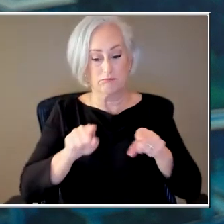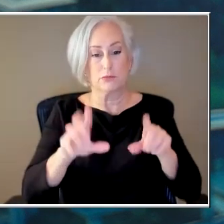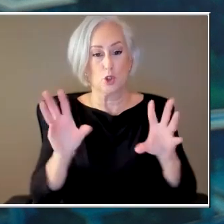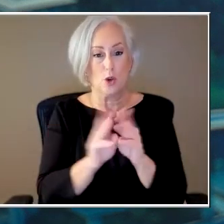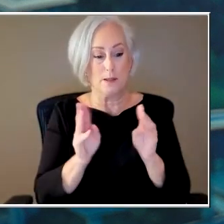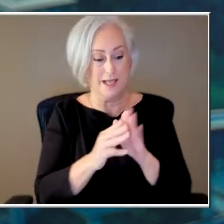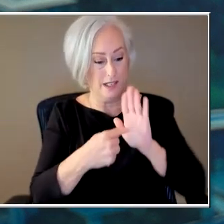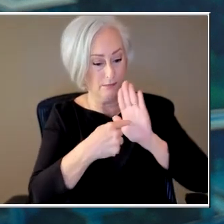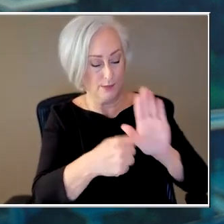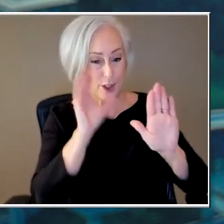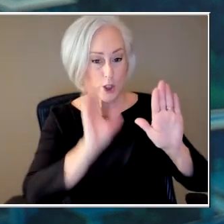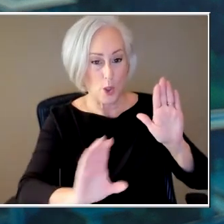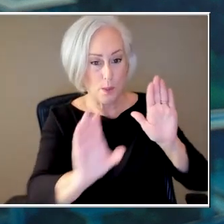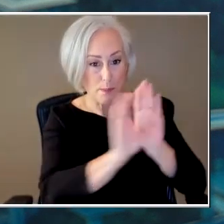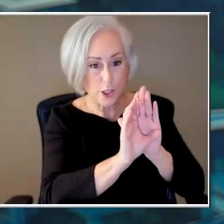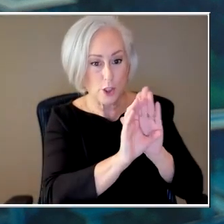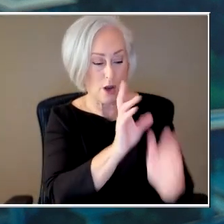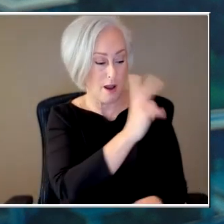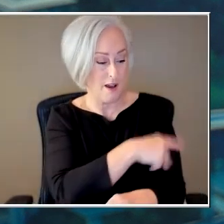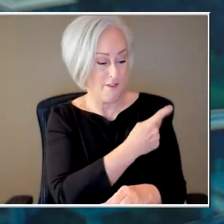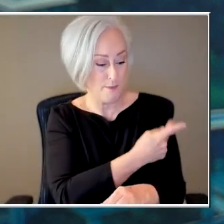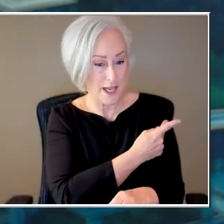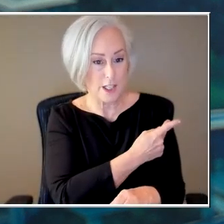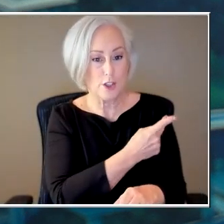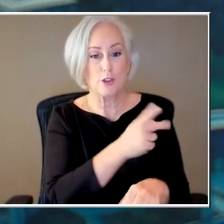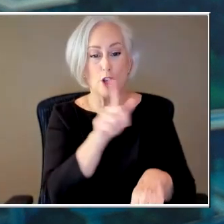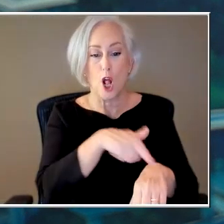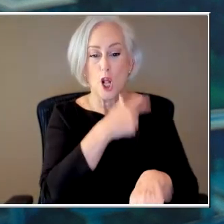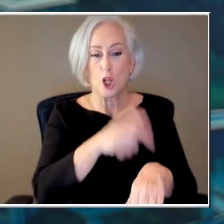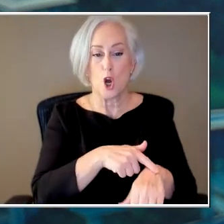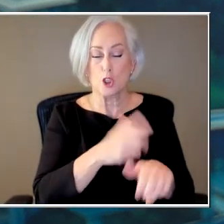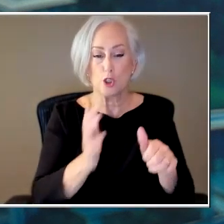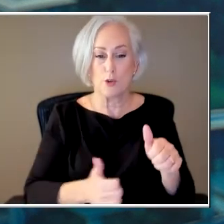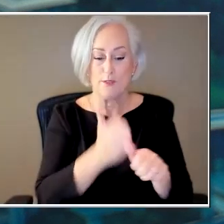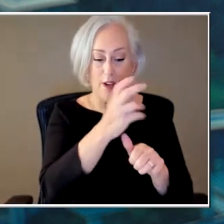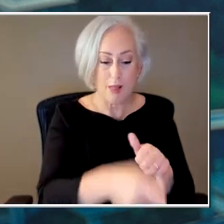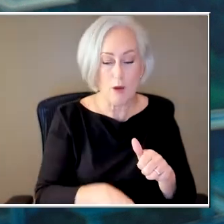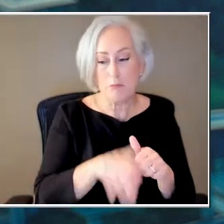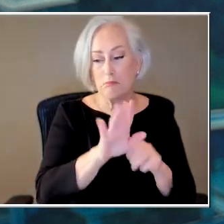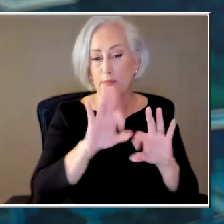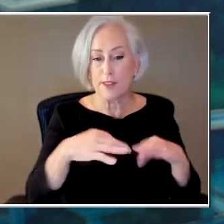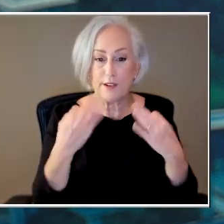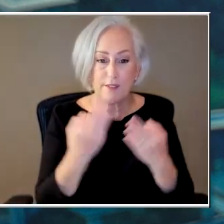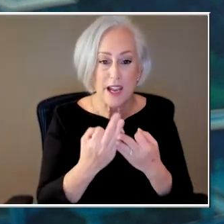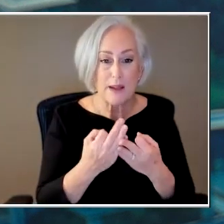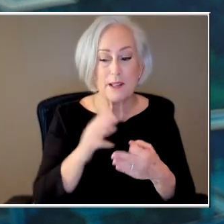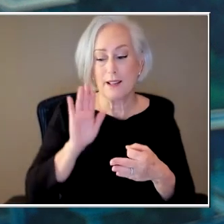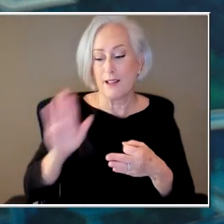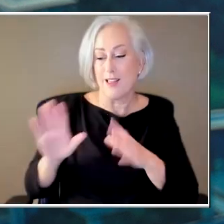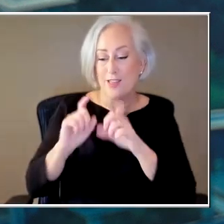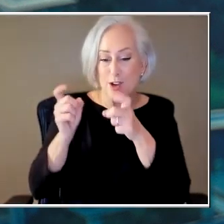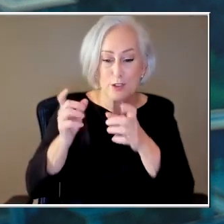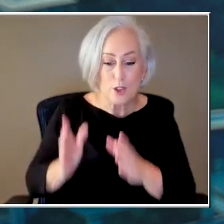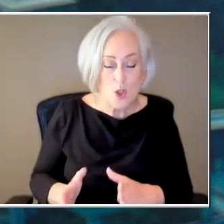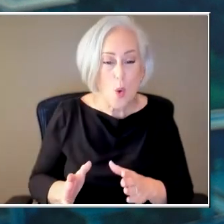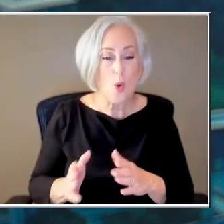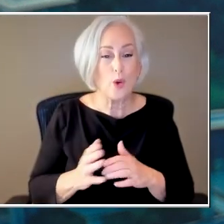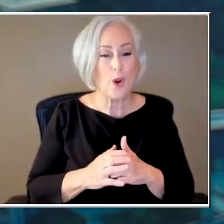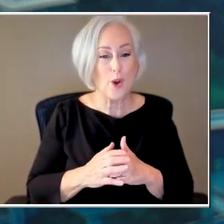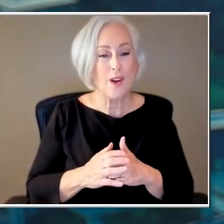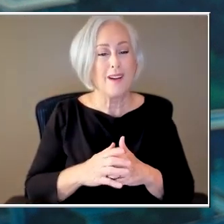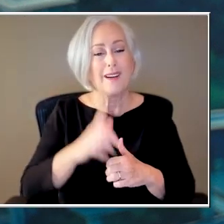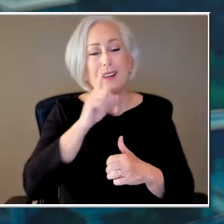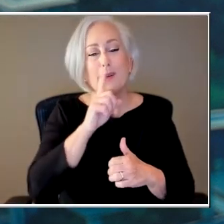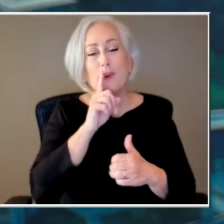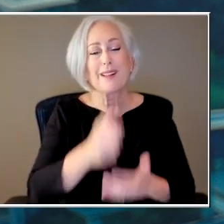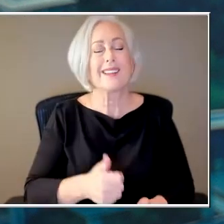pictures of patients in long-term follow-up, their family members, their donors are with them. And it lifts the entire team